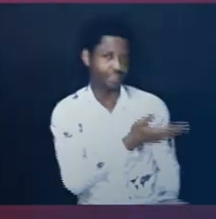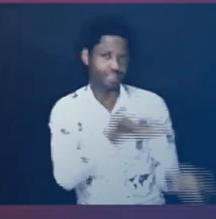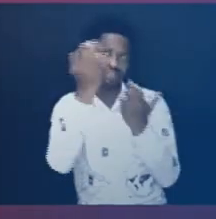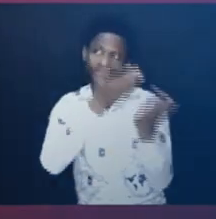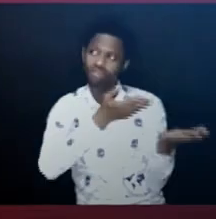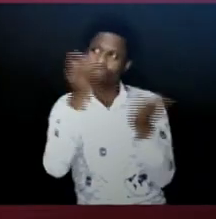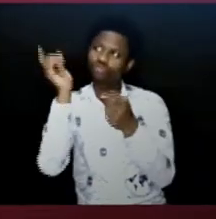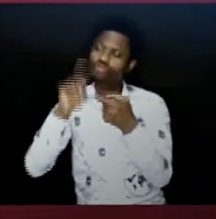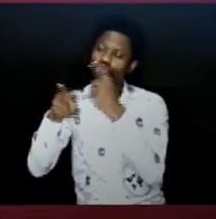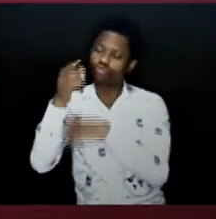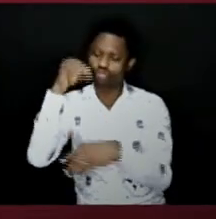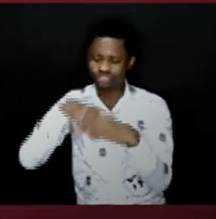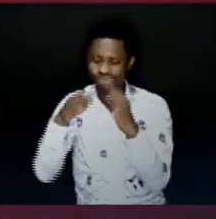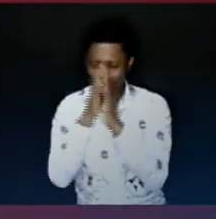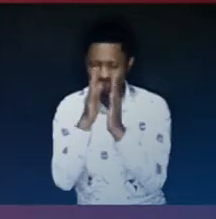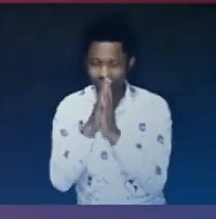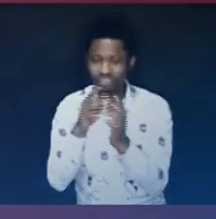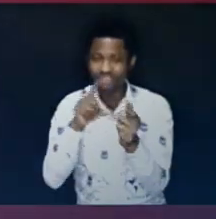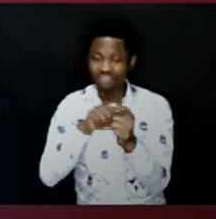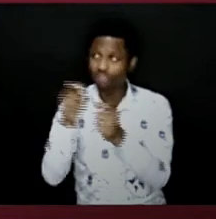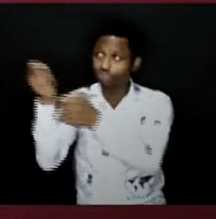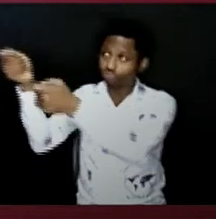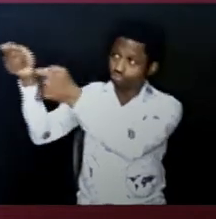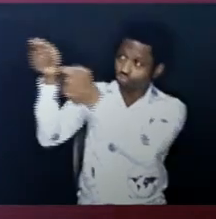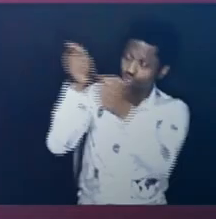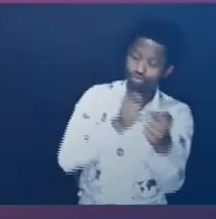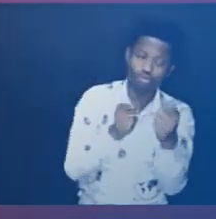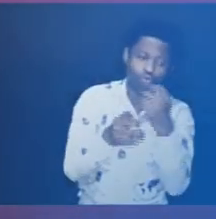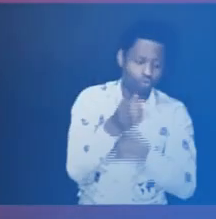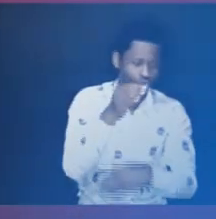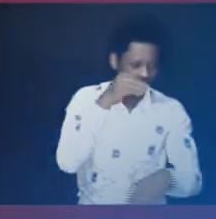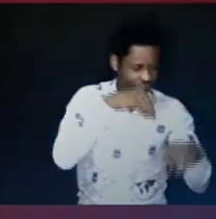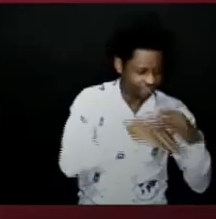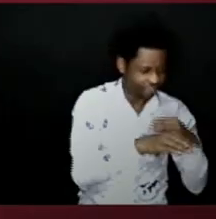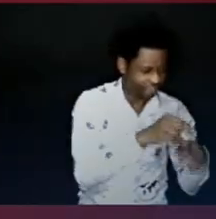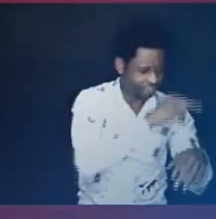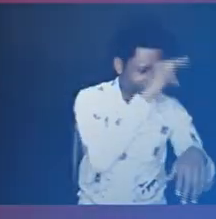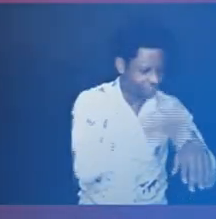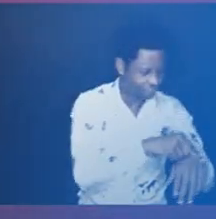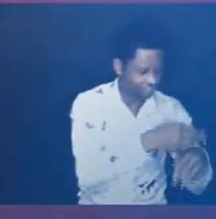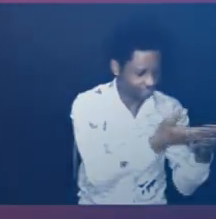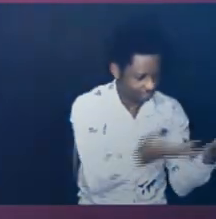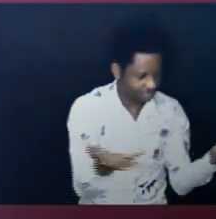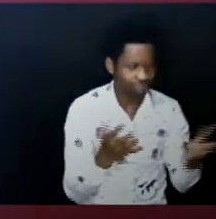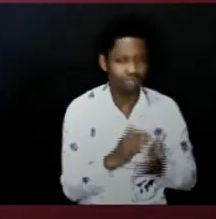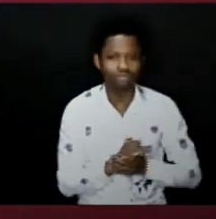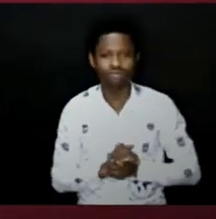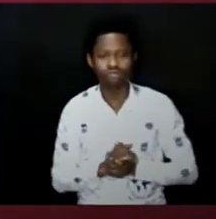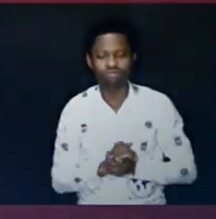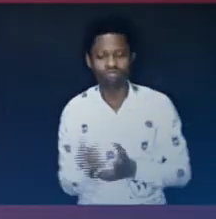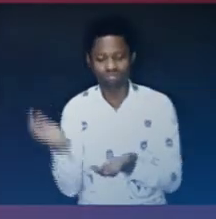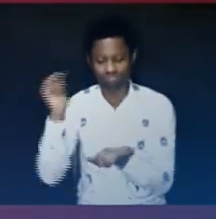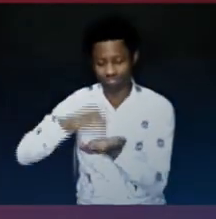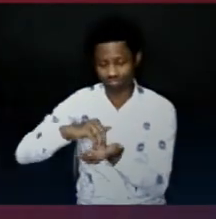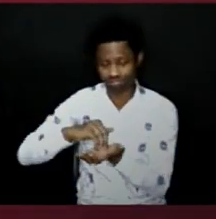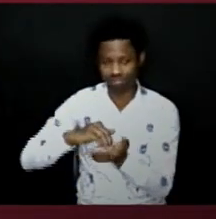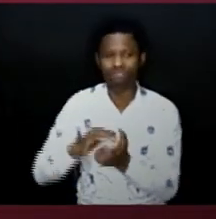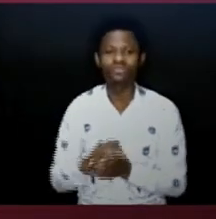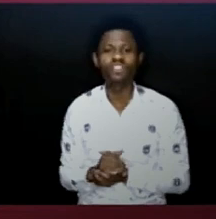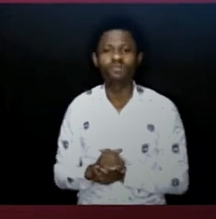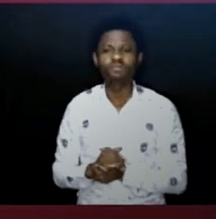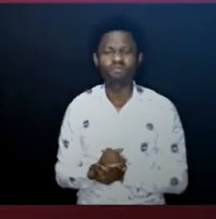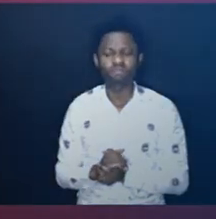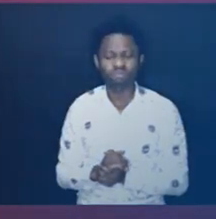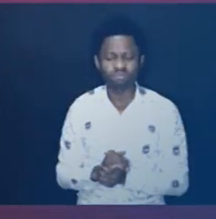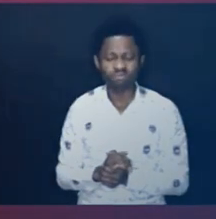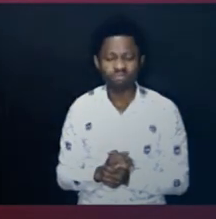then draw God into the affairs of the nation. Let me say this again. None